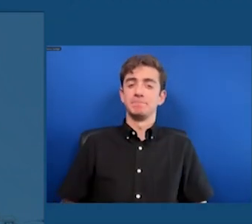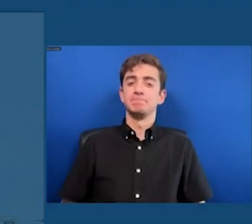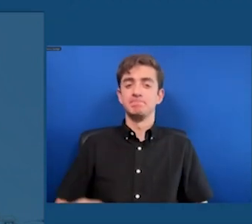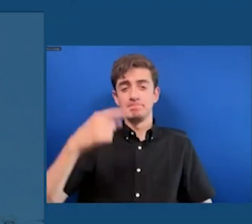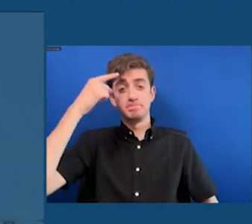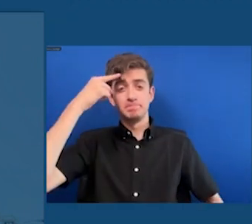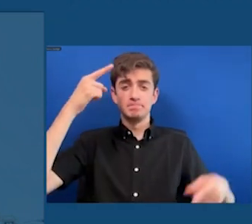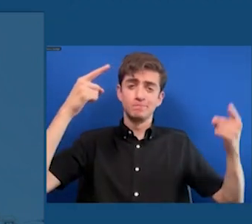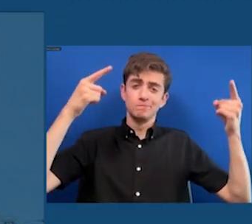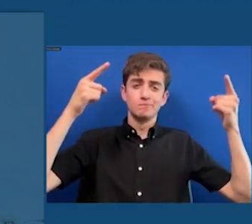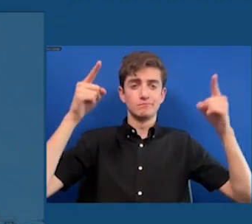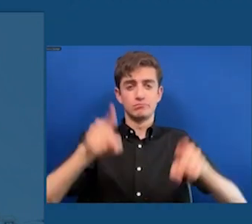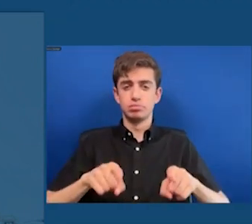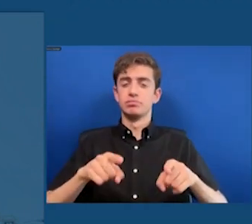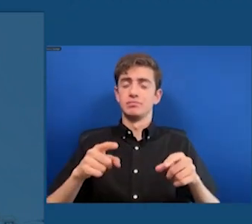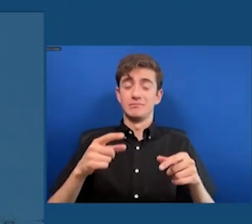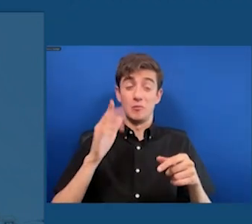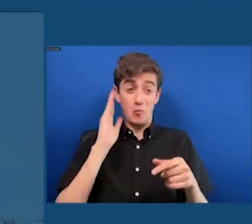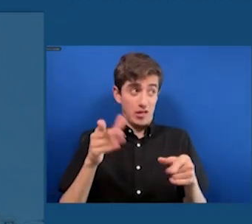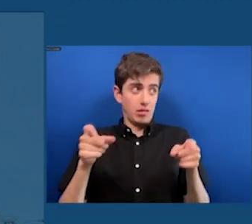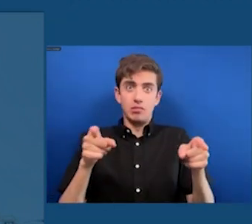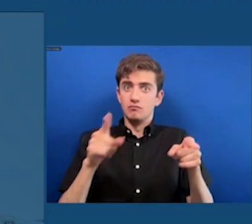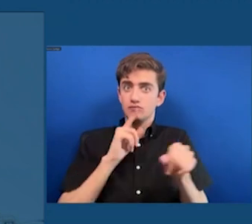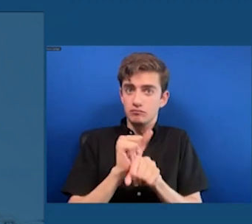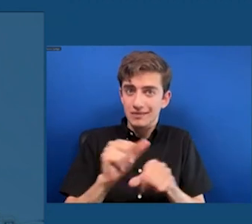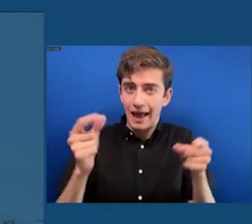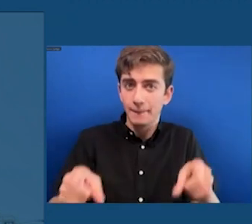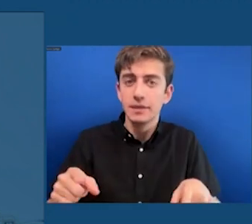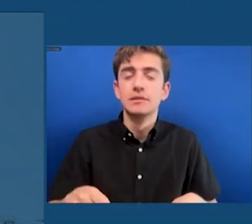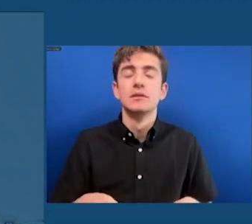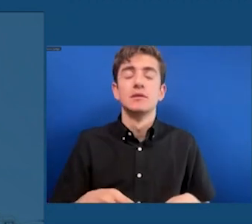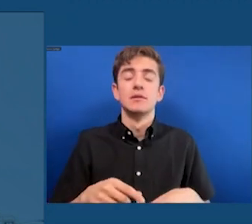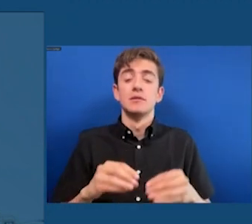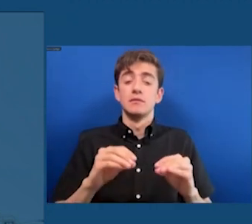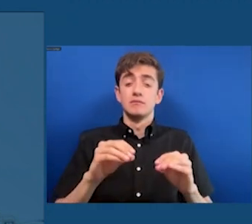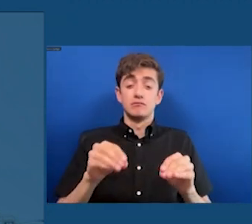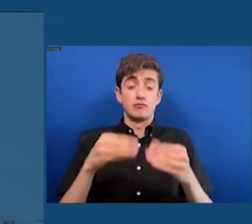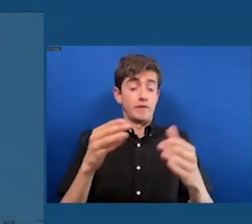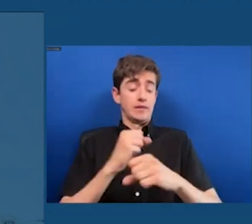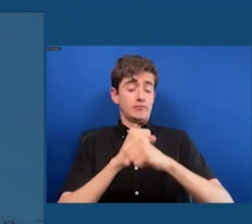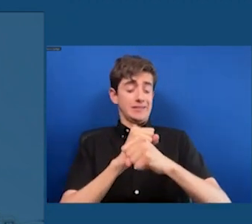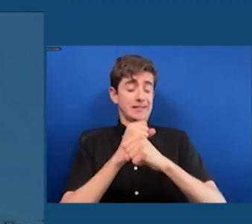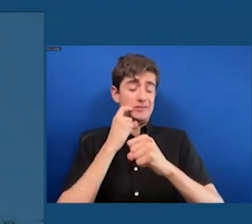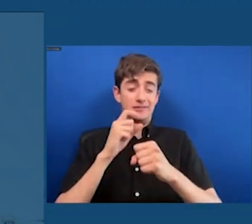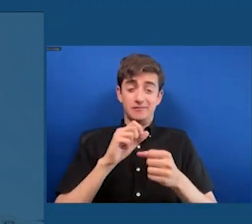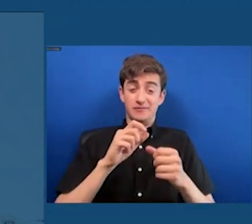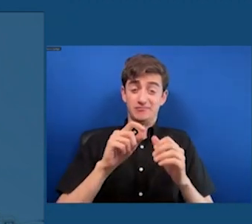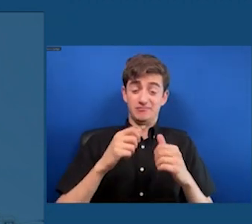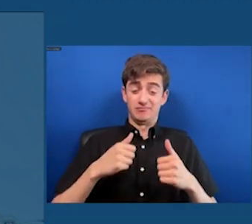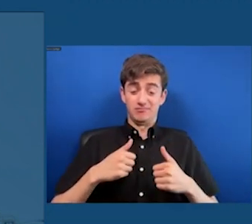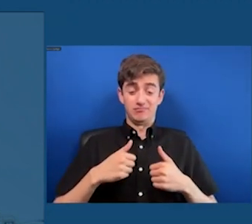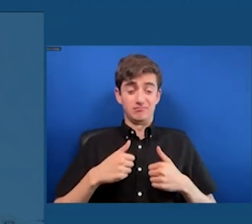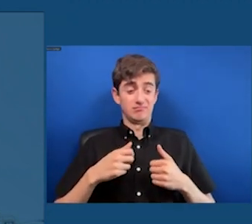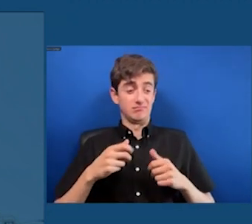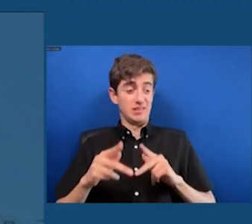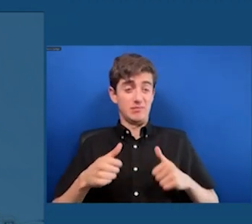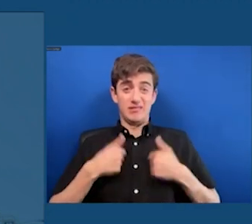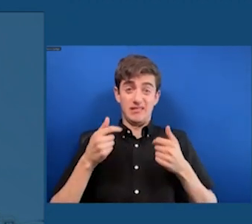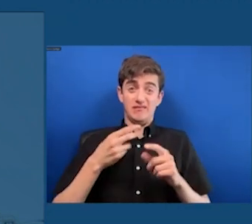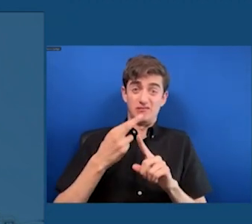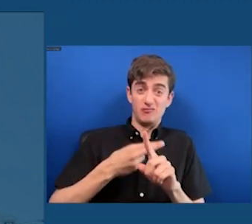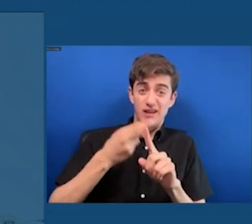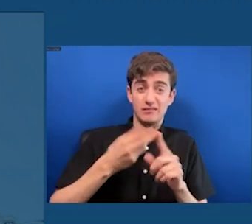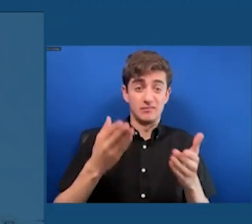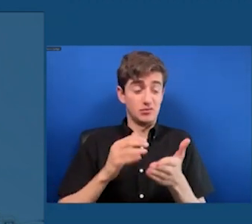this happen and extend protections to tenants in New York that have never been available before. So